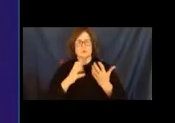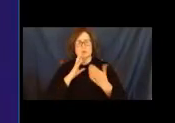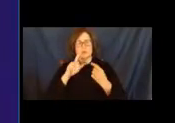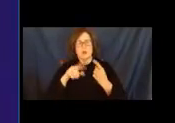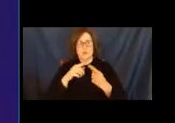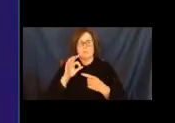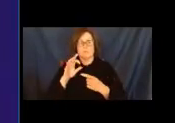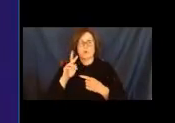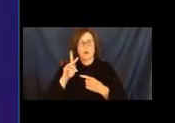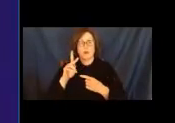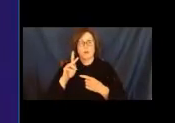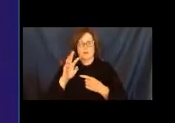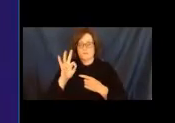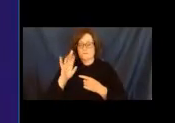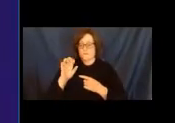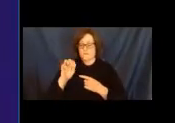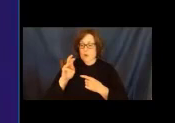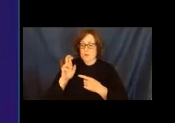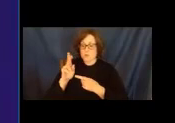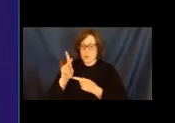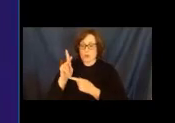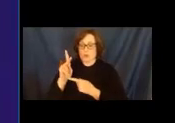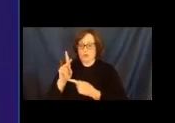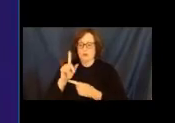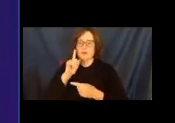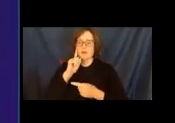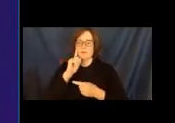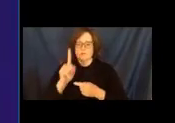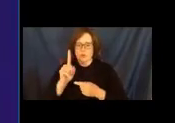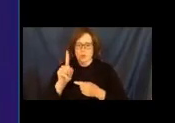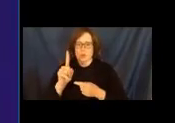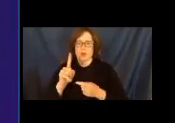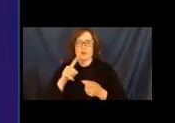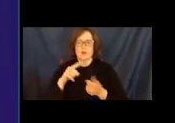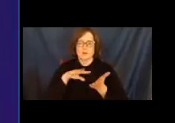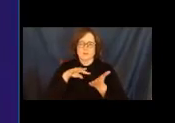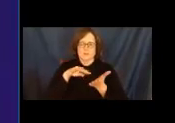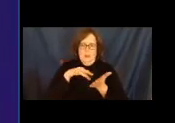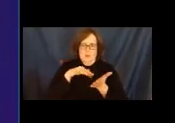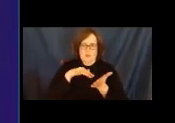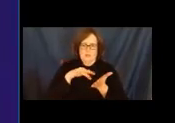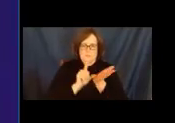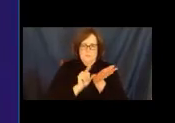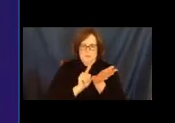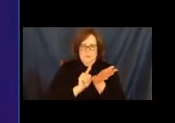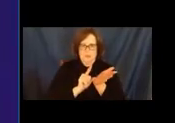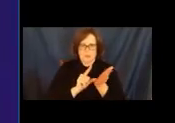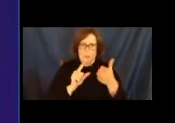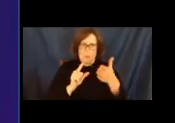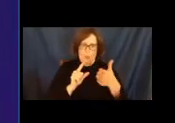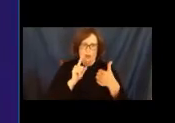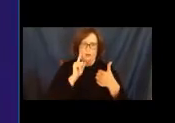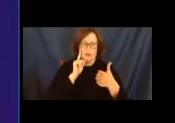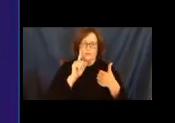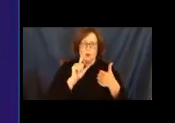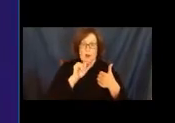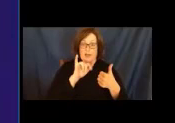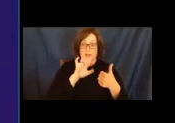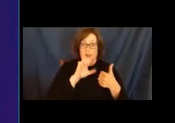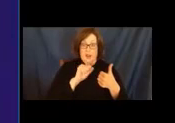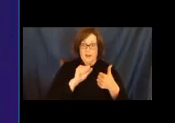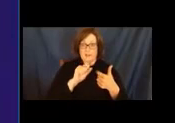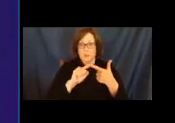includes 3 toolkits, one for allies, one for Black, Indigenous, and people of color, and one for